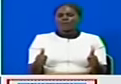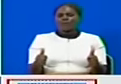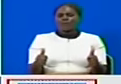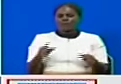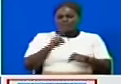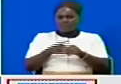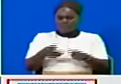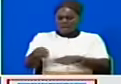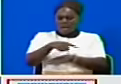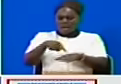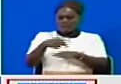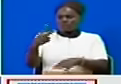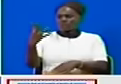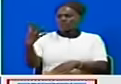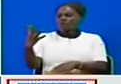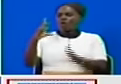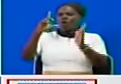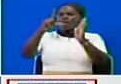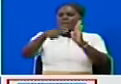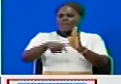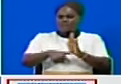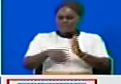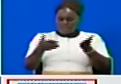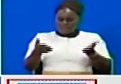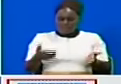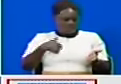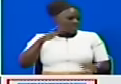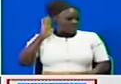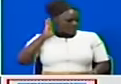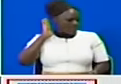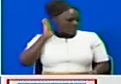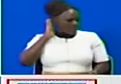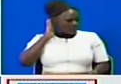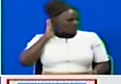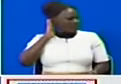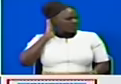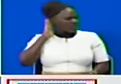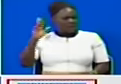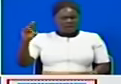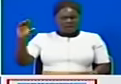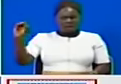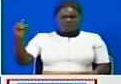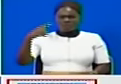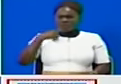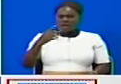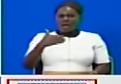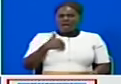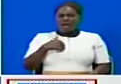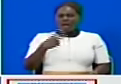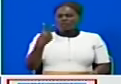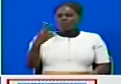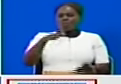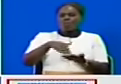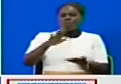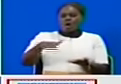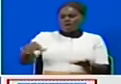now, 24 hours later. Right now, I am being told here by the RAO that we still have got two more